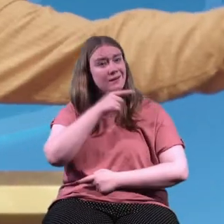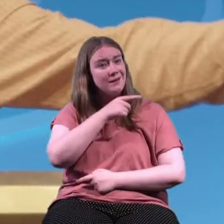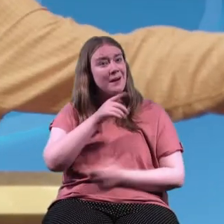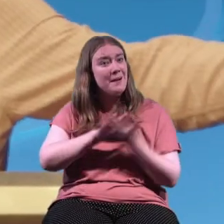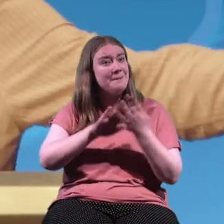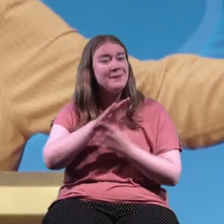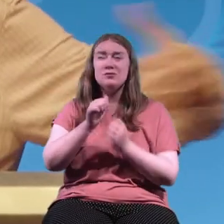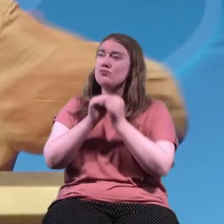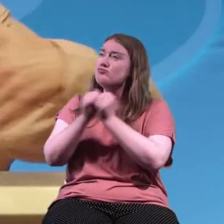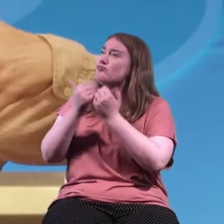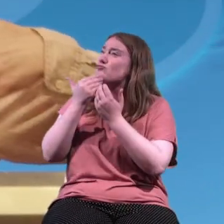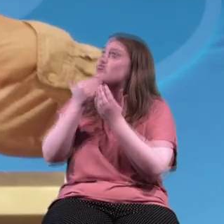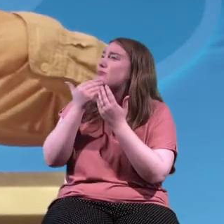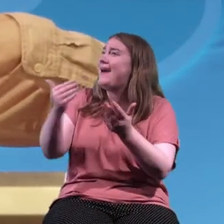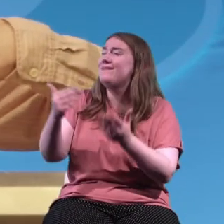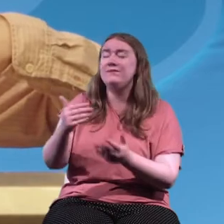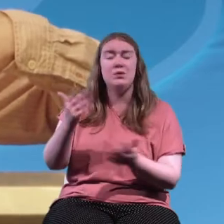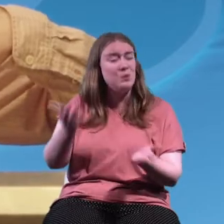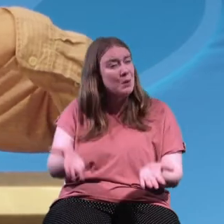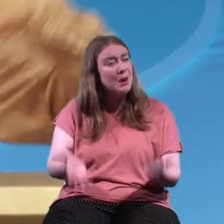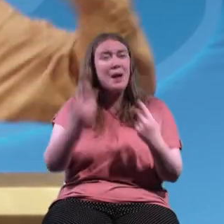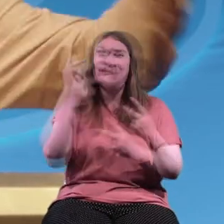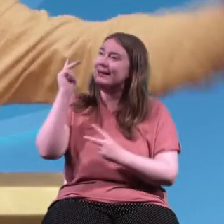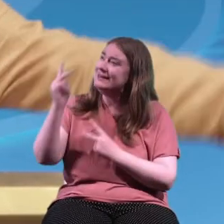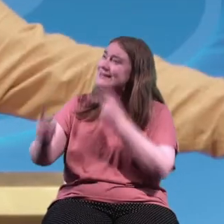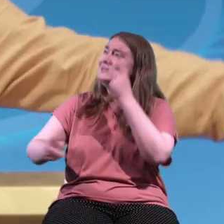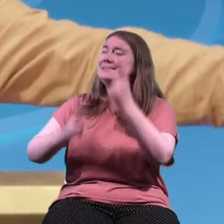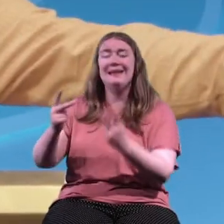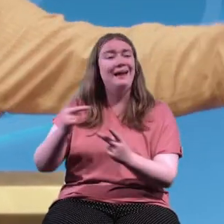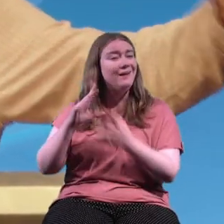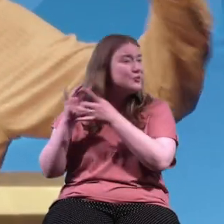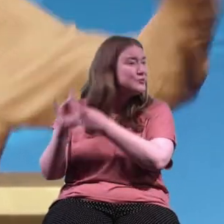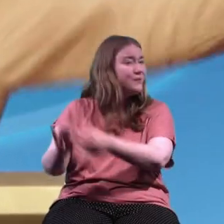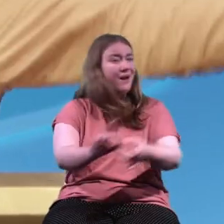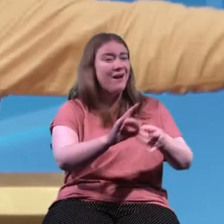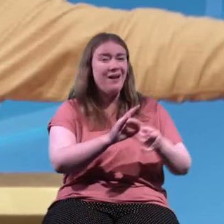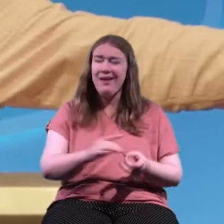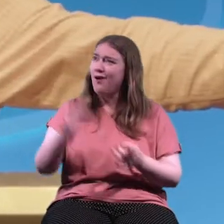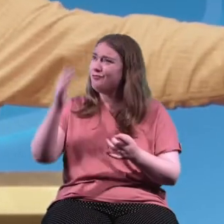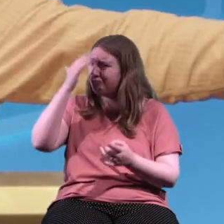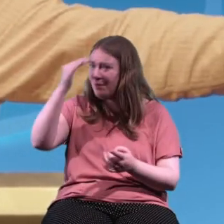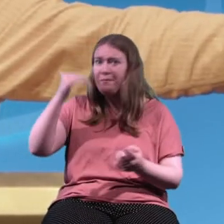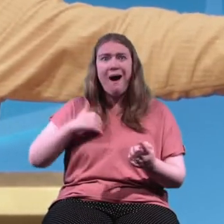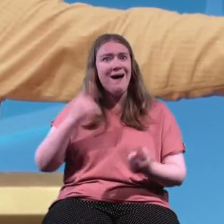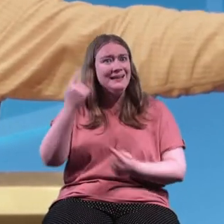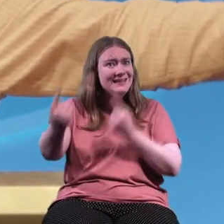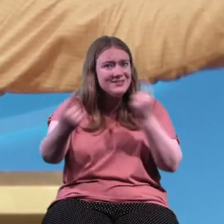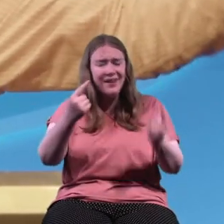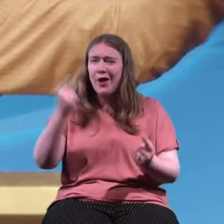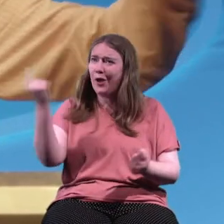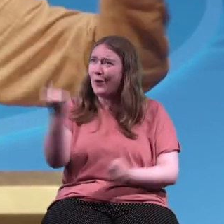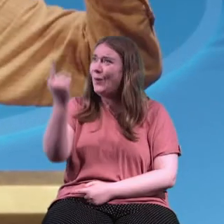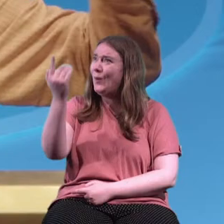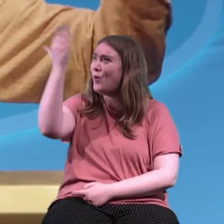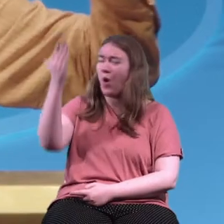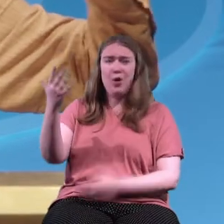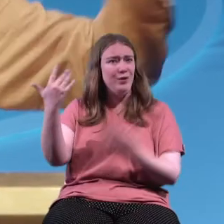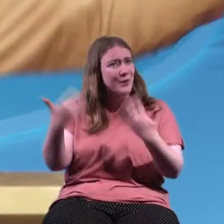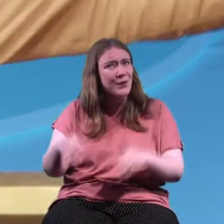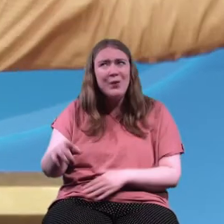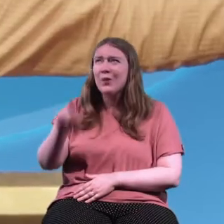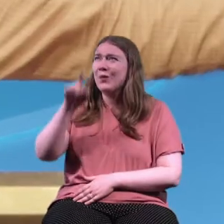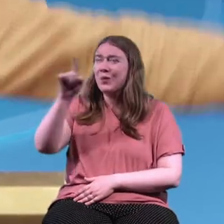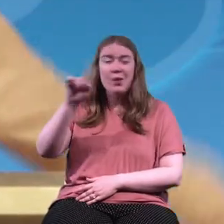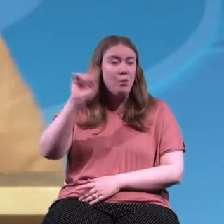and sing. Let's join together and remind ourselves who God is as we sing together. Remind